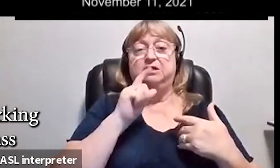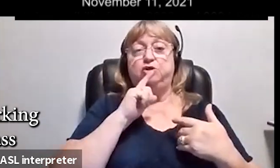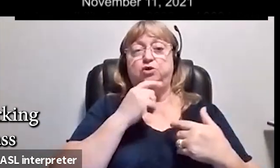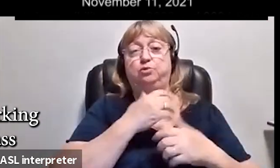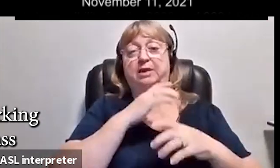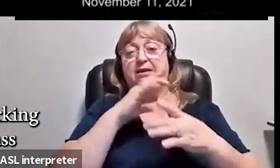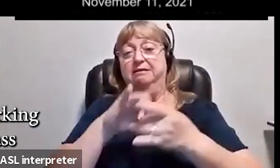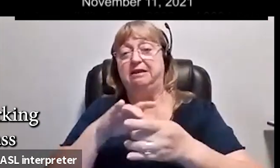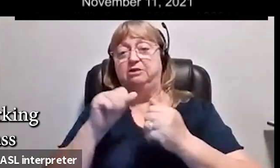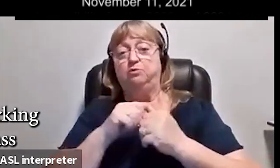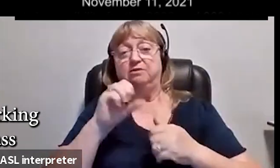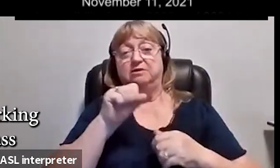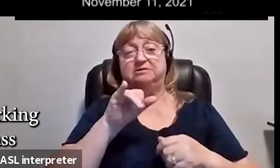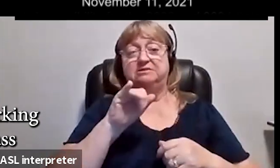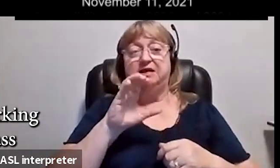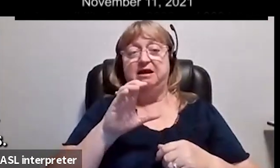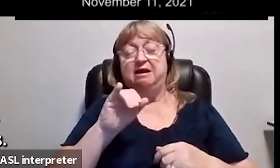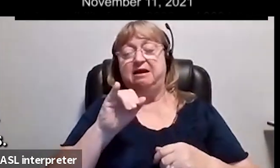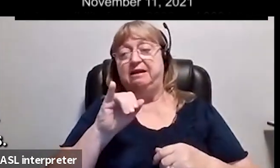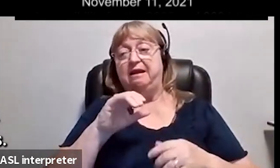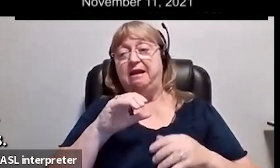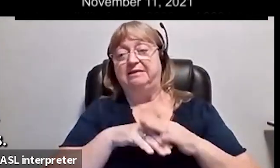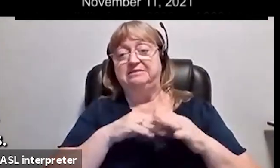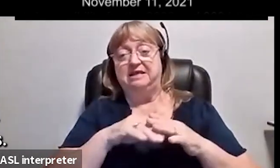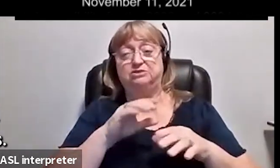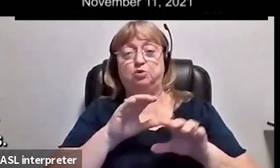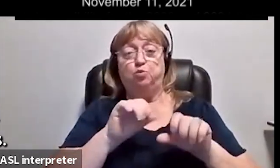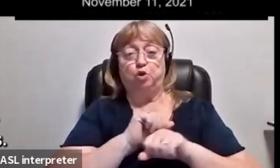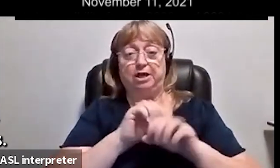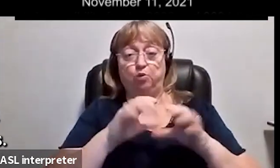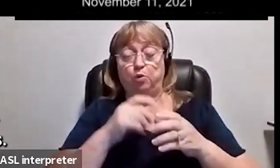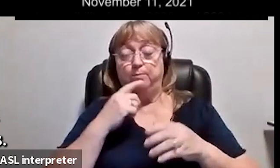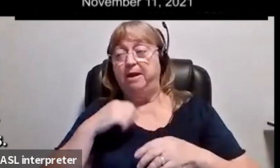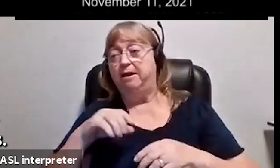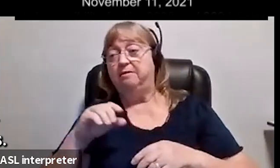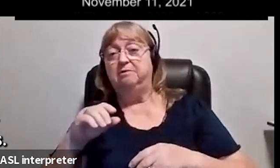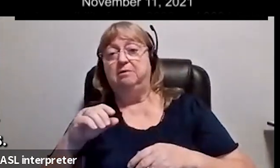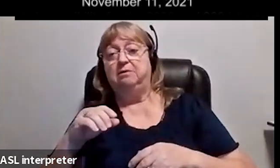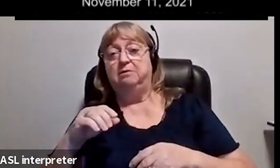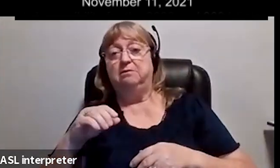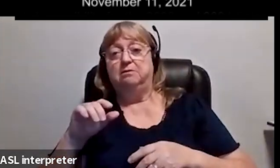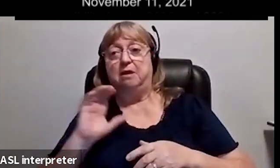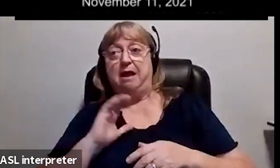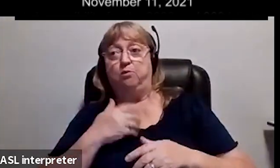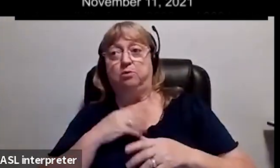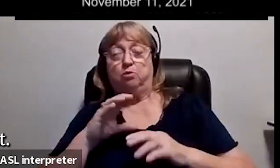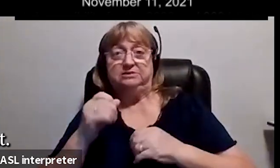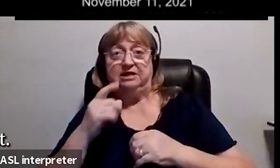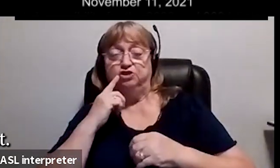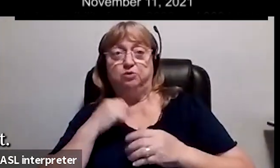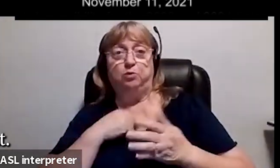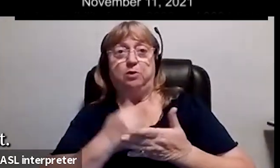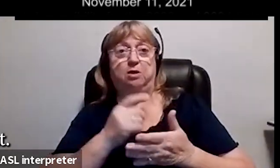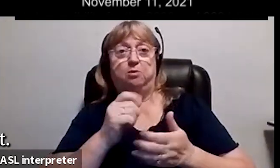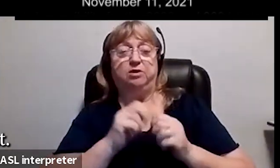with a SciAccess working group, you get connected with GLAS Education, and we can assist you with building those relationships. And